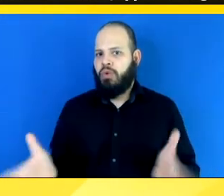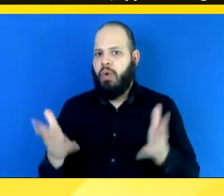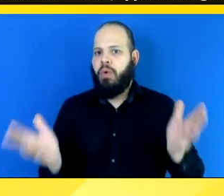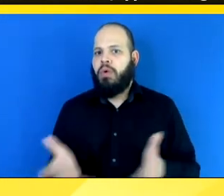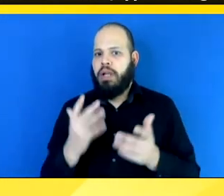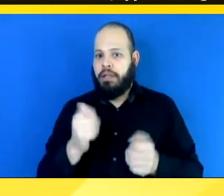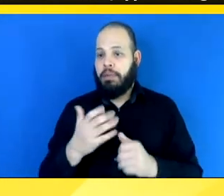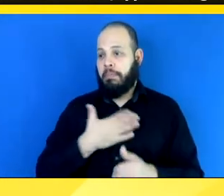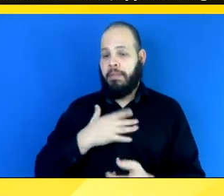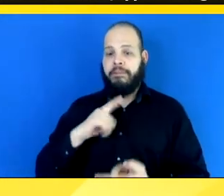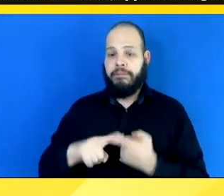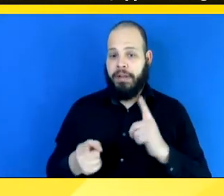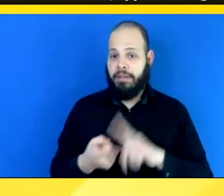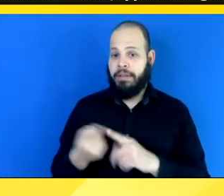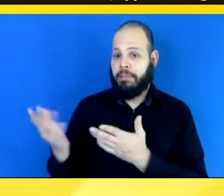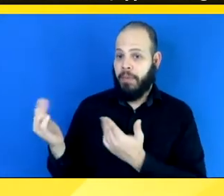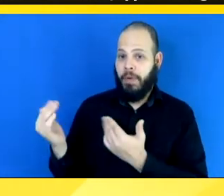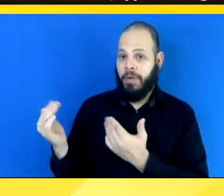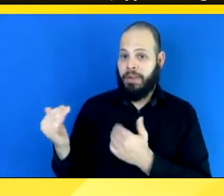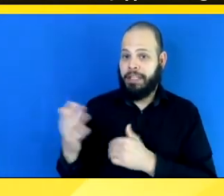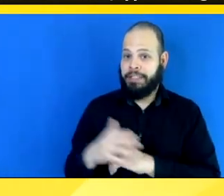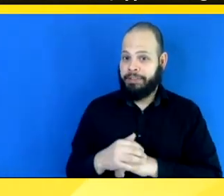forward? Yeah, Mike.